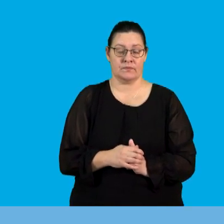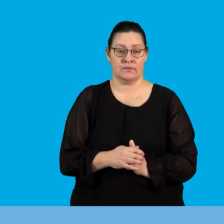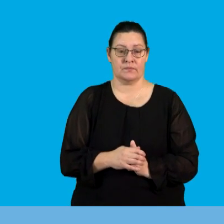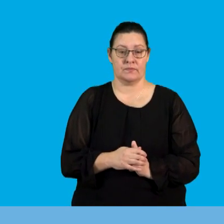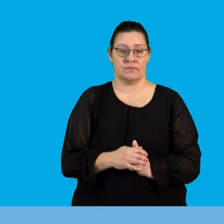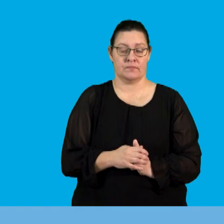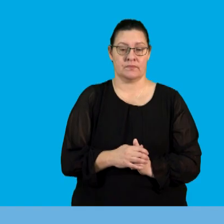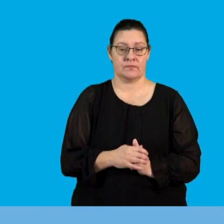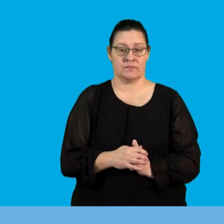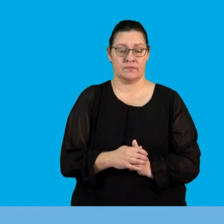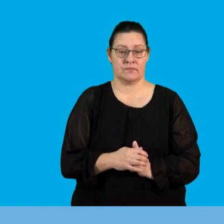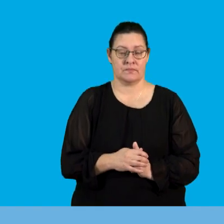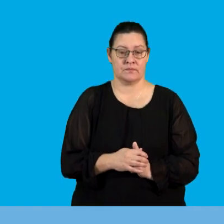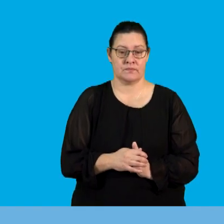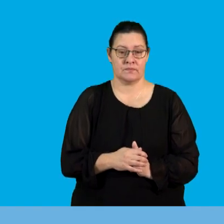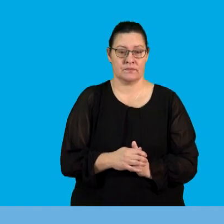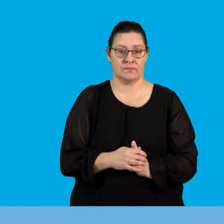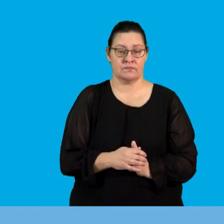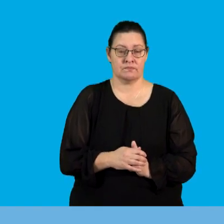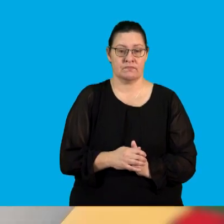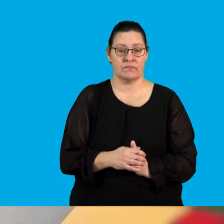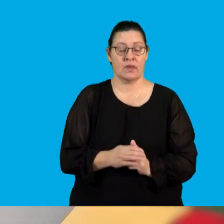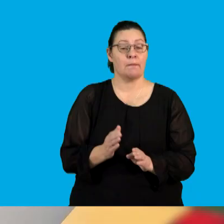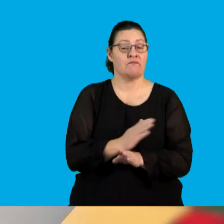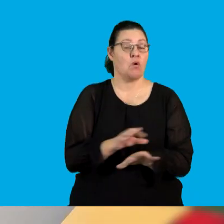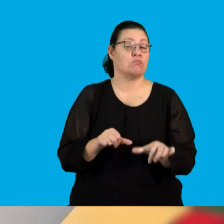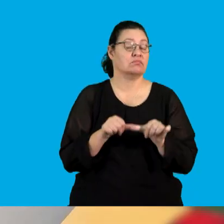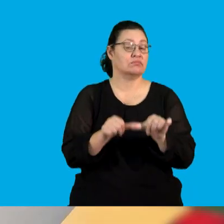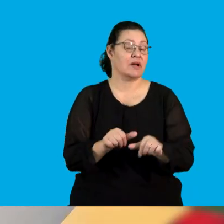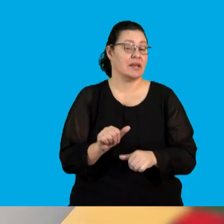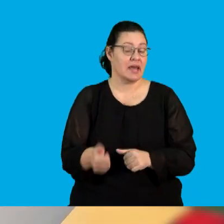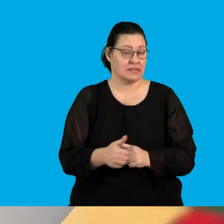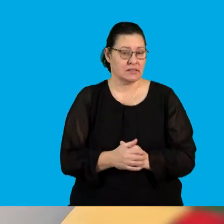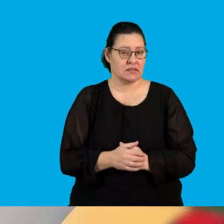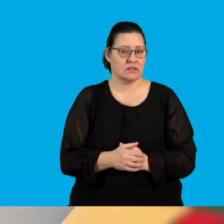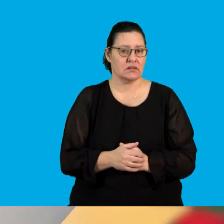Those two things reacted together to form salt and water. Right,